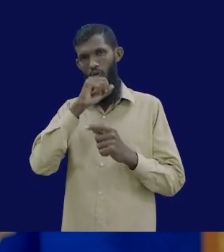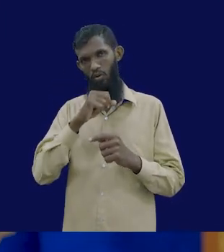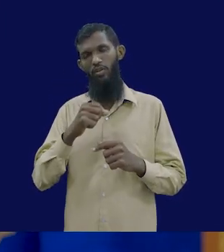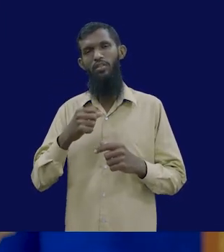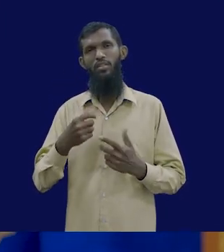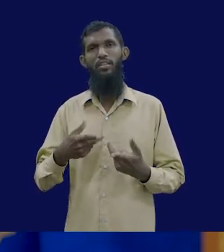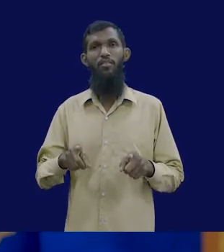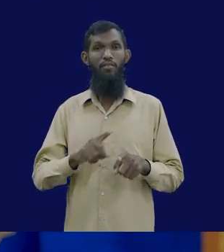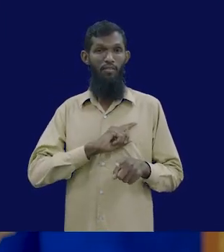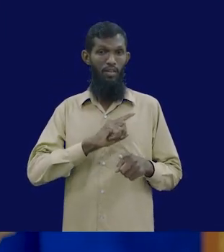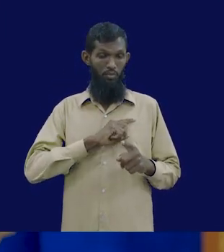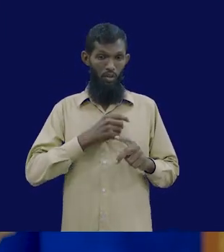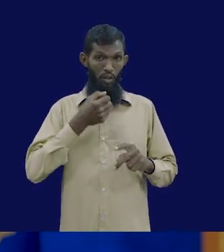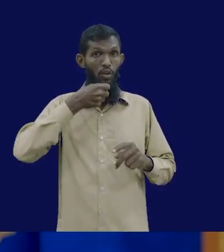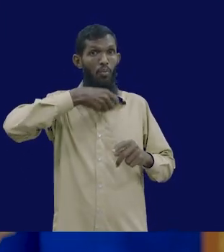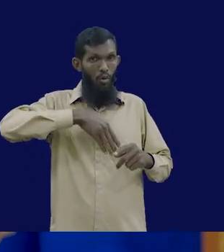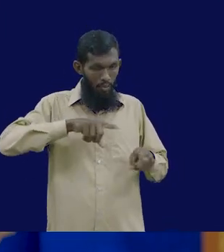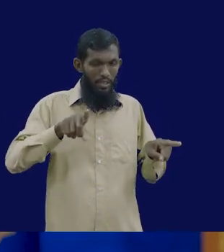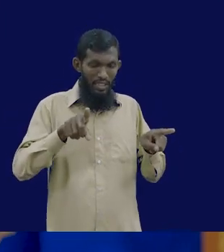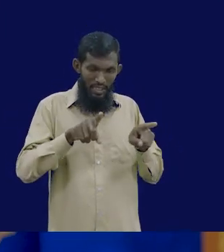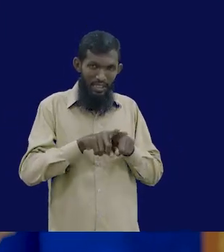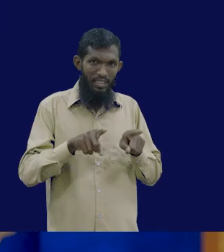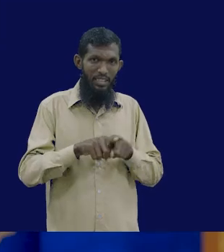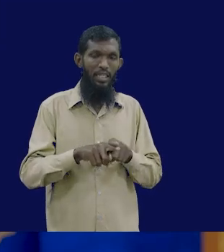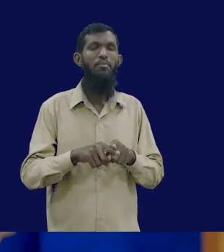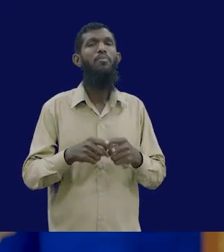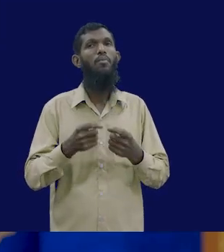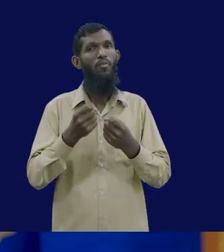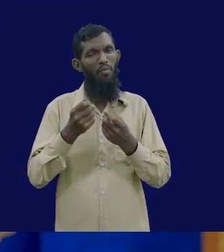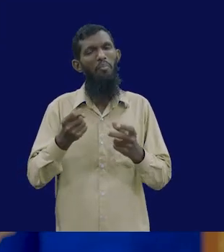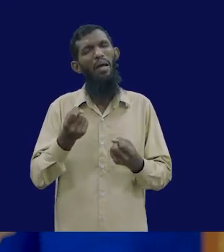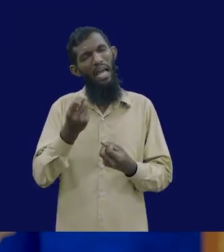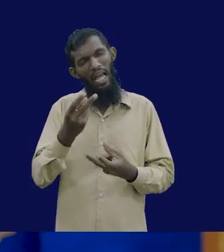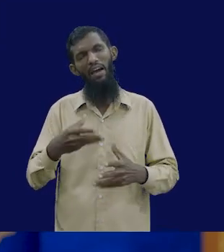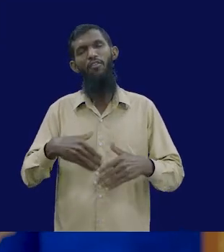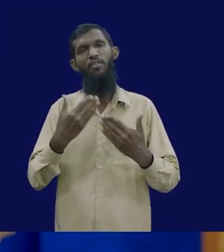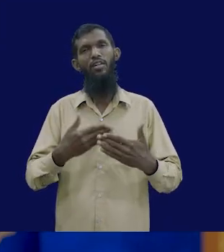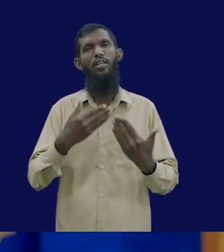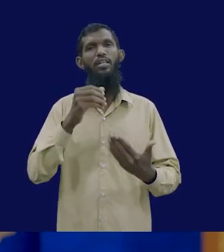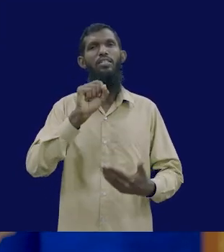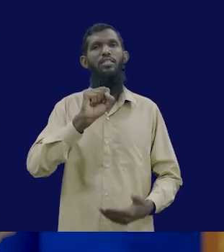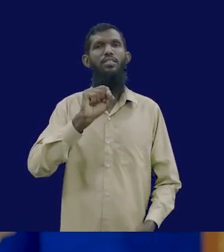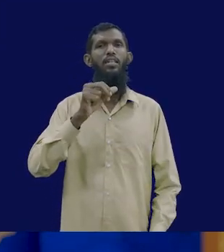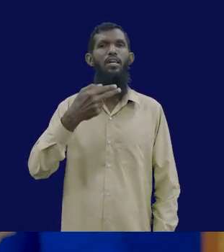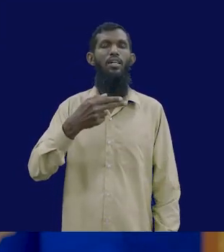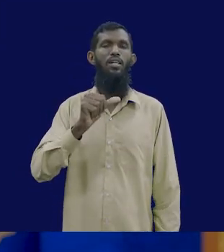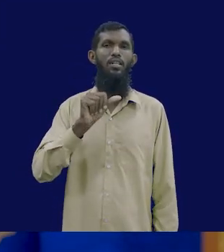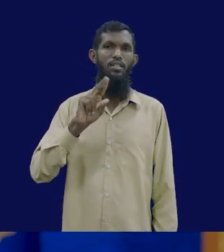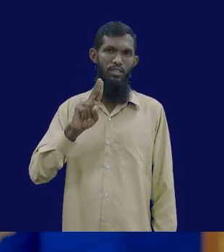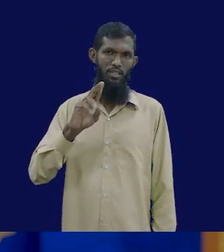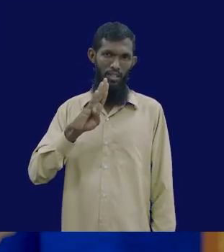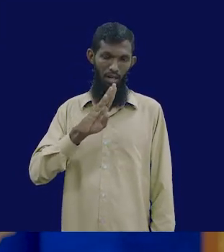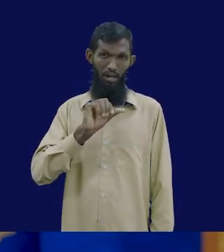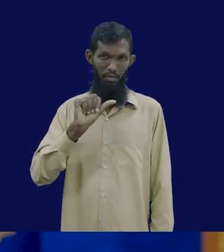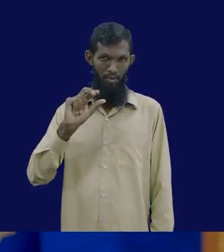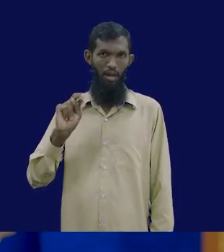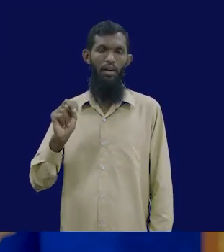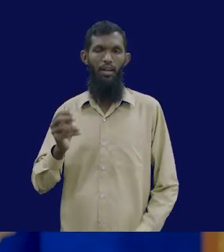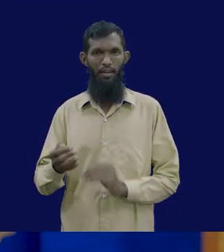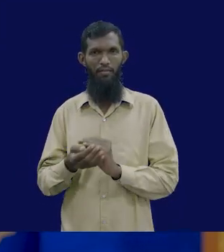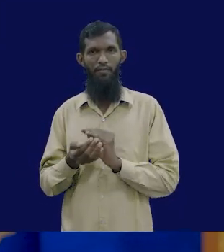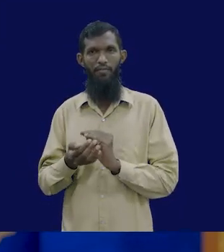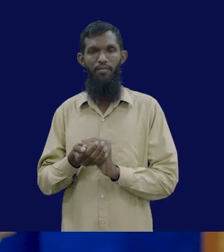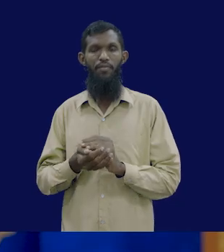sallallahu alaihi wasallam used to fast the month of Sha'ban, or most of the month of Sha'ban.